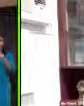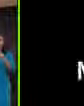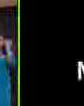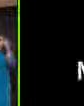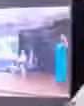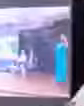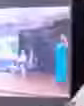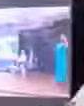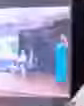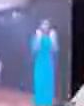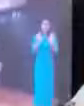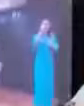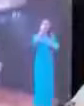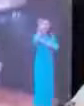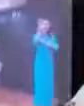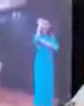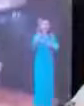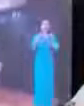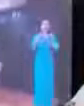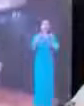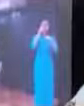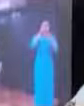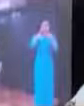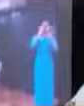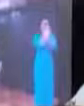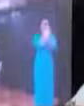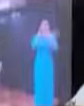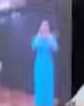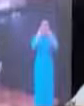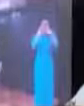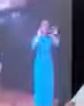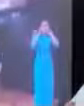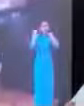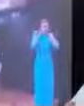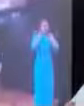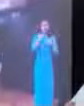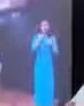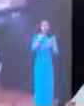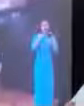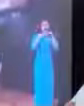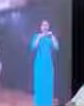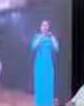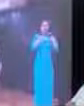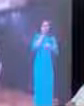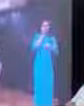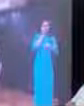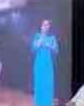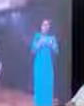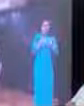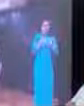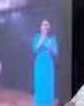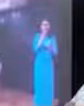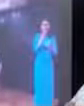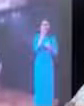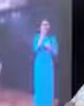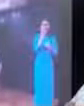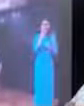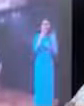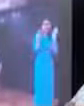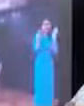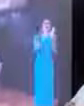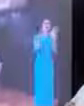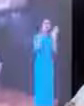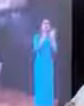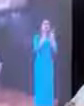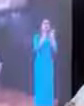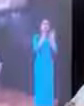please keep your questions ready. But the first is this question of Article 370 as a symbol, before we come